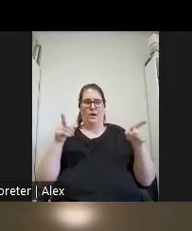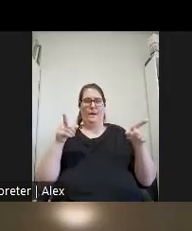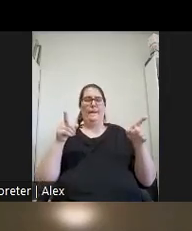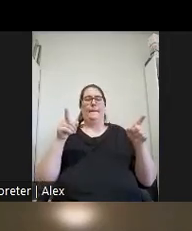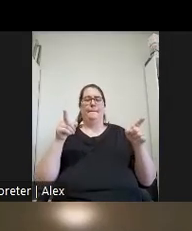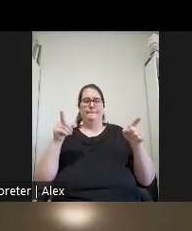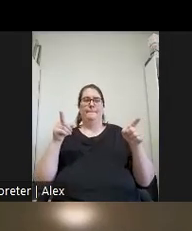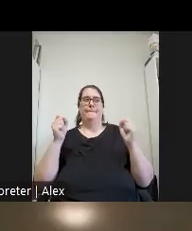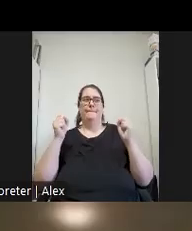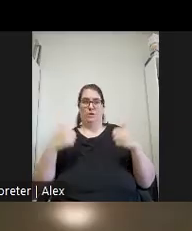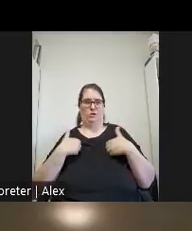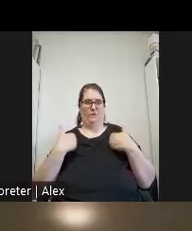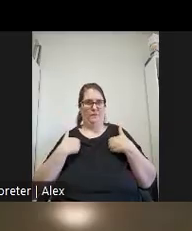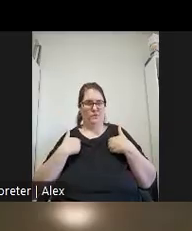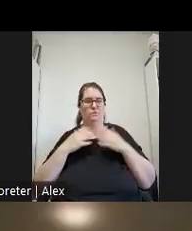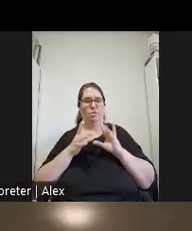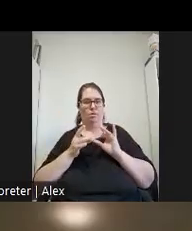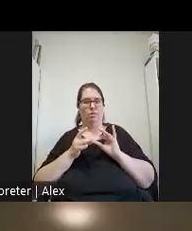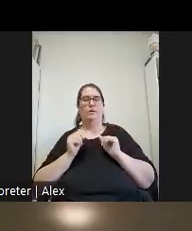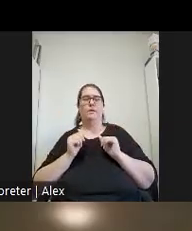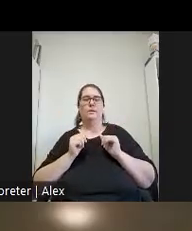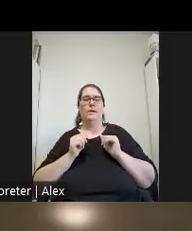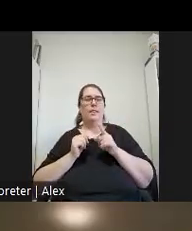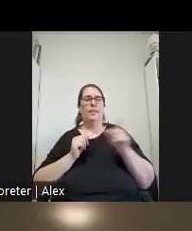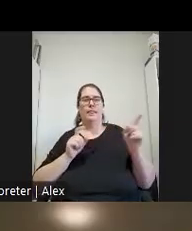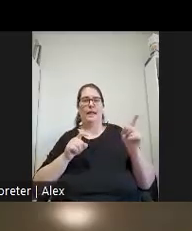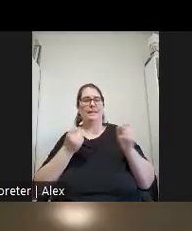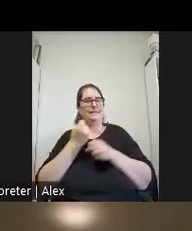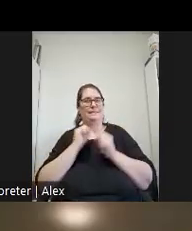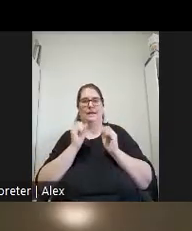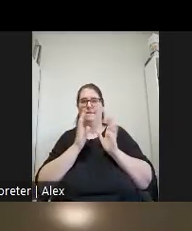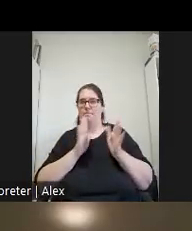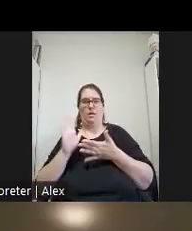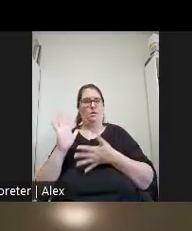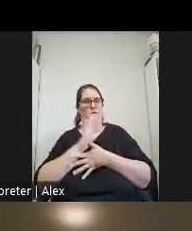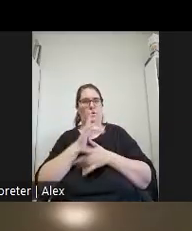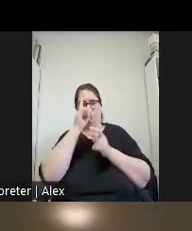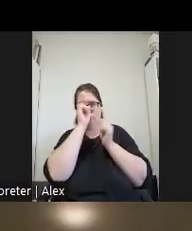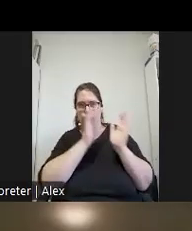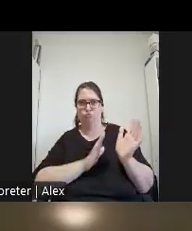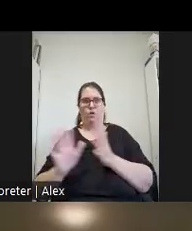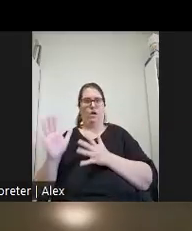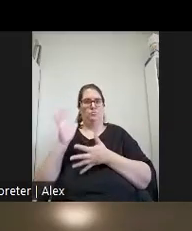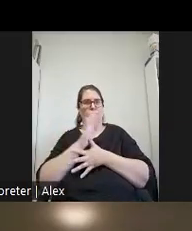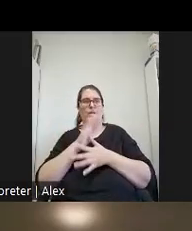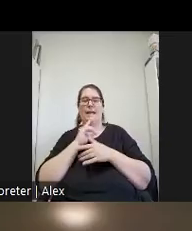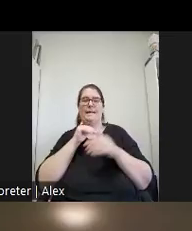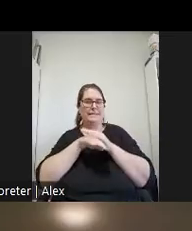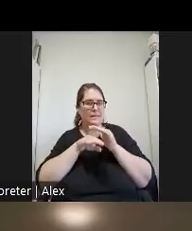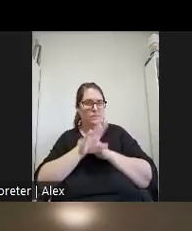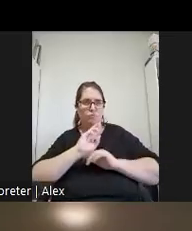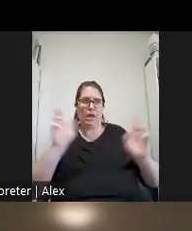of survivors telling us about that they need safety plan strategies which are accessible. They